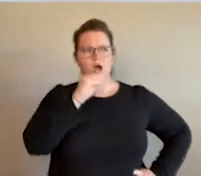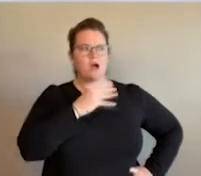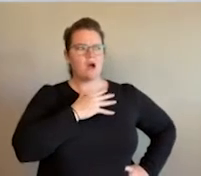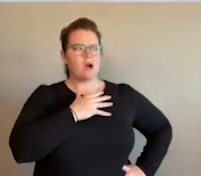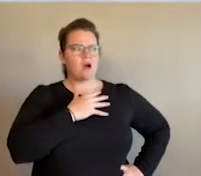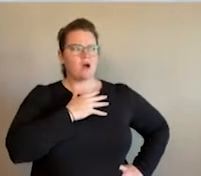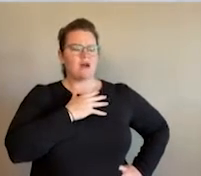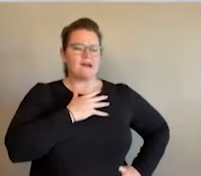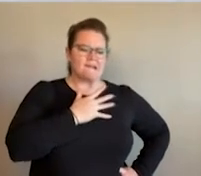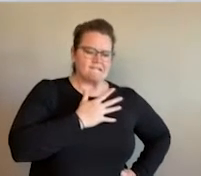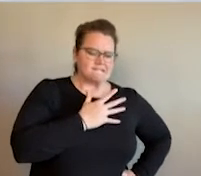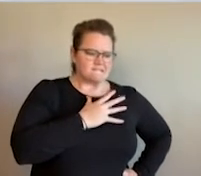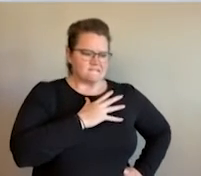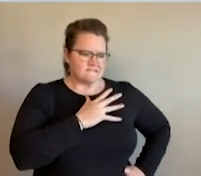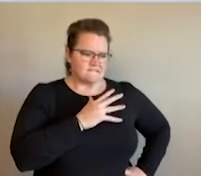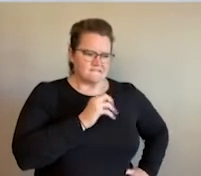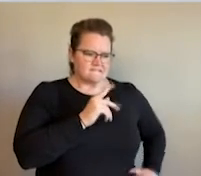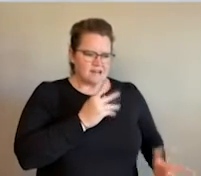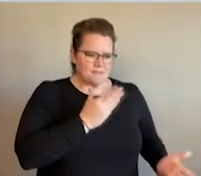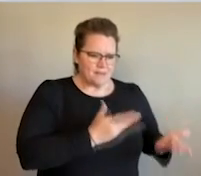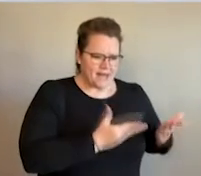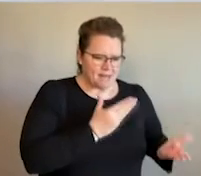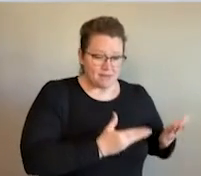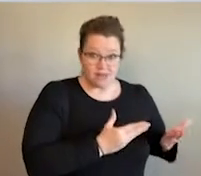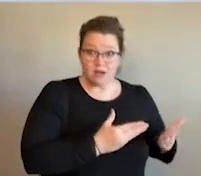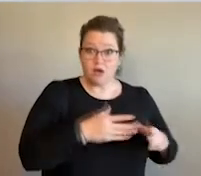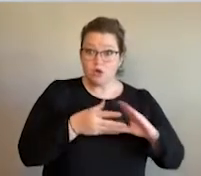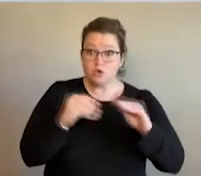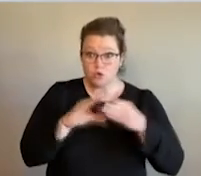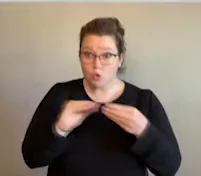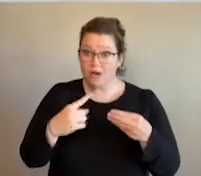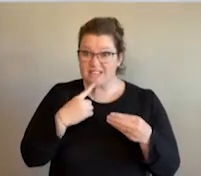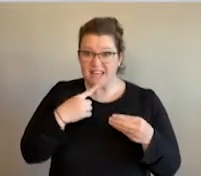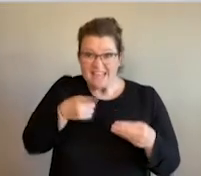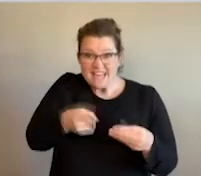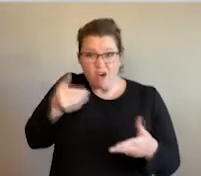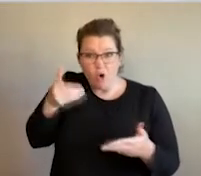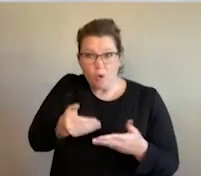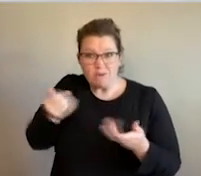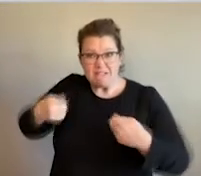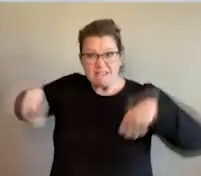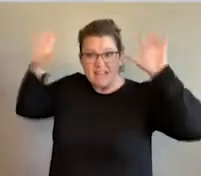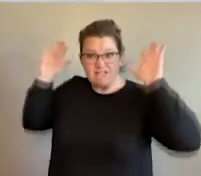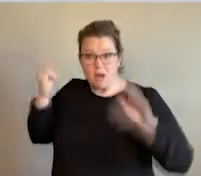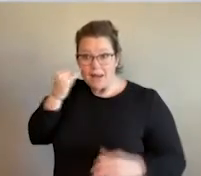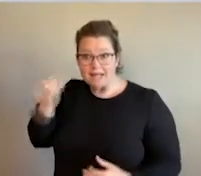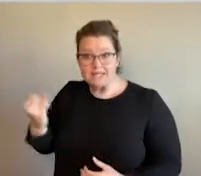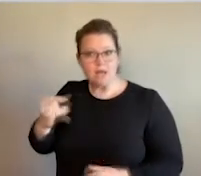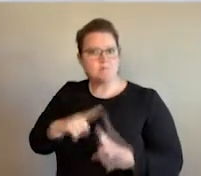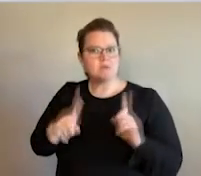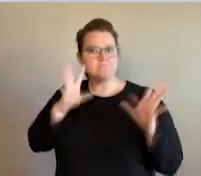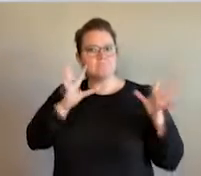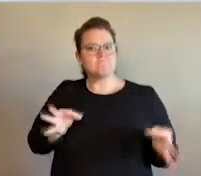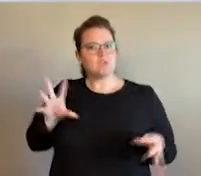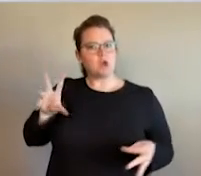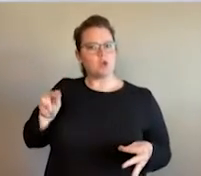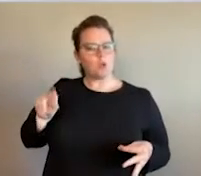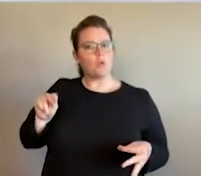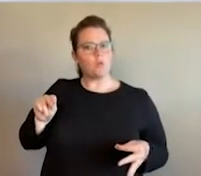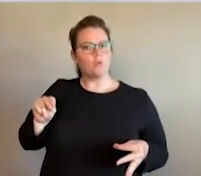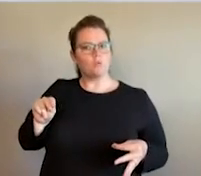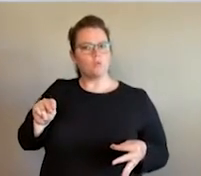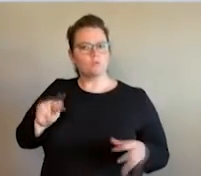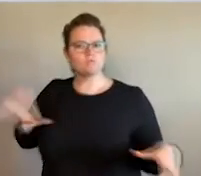believes them. He tells us in this story that he almost gives up on his idea, but he decides not to, and instead,